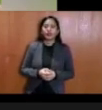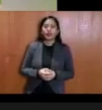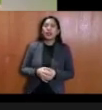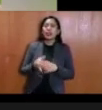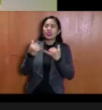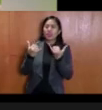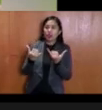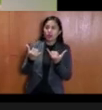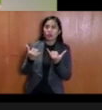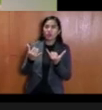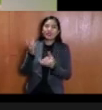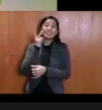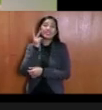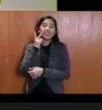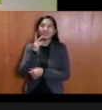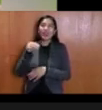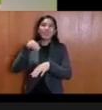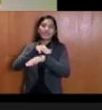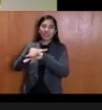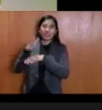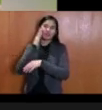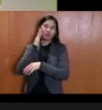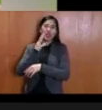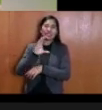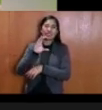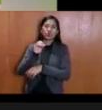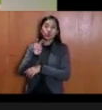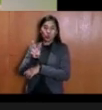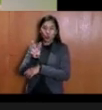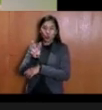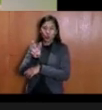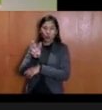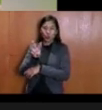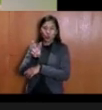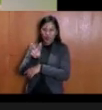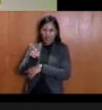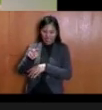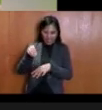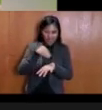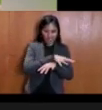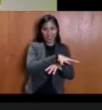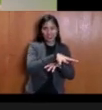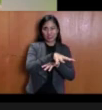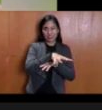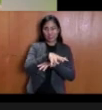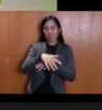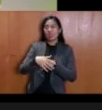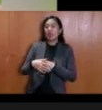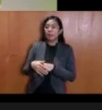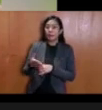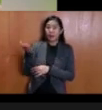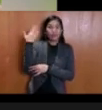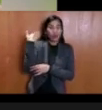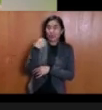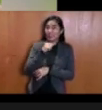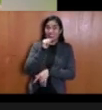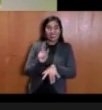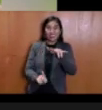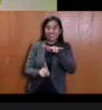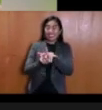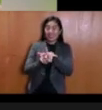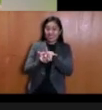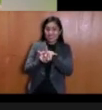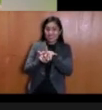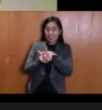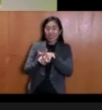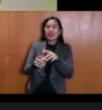the carbon market, for example, that's a whole new market that we are creating at the moment. It didn't exist before. And so